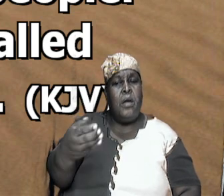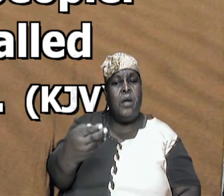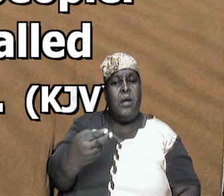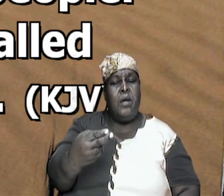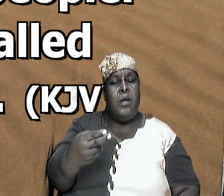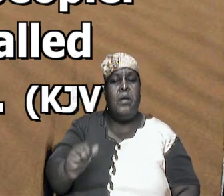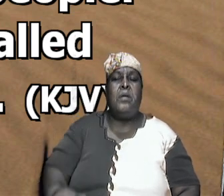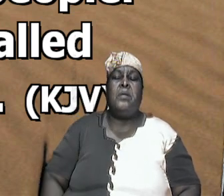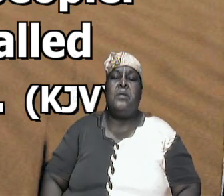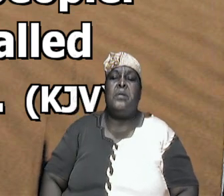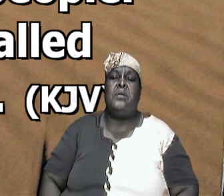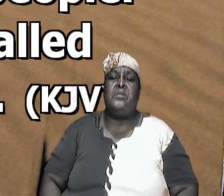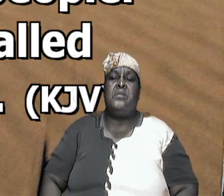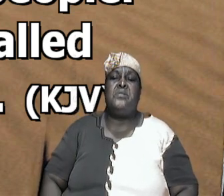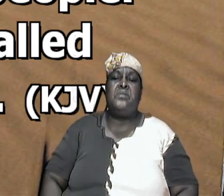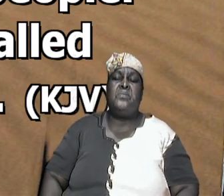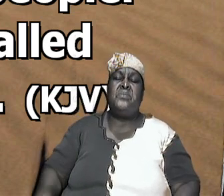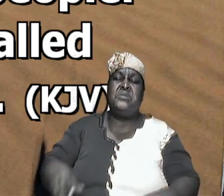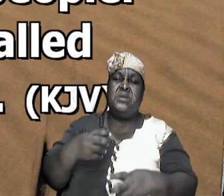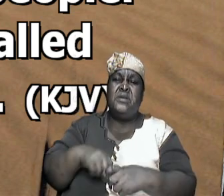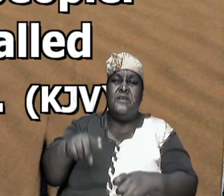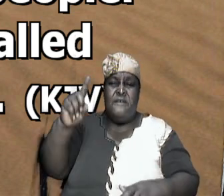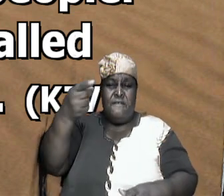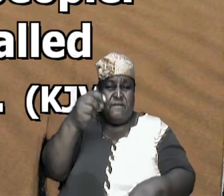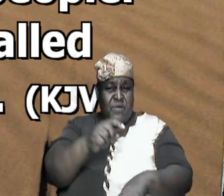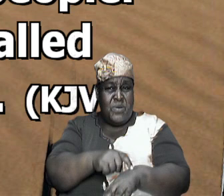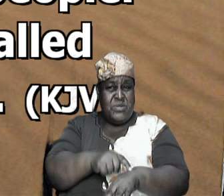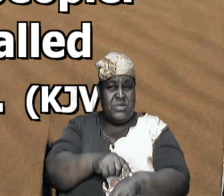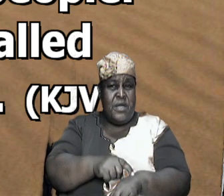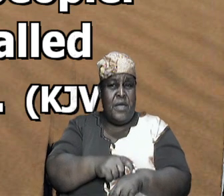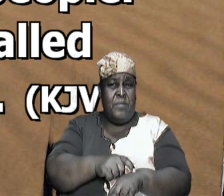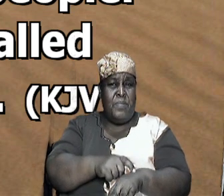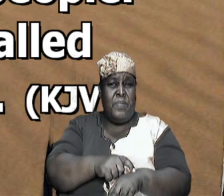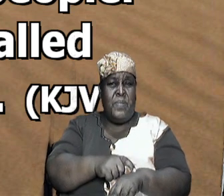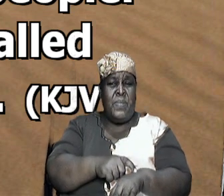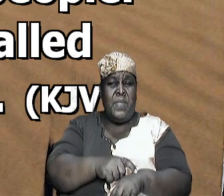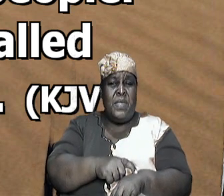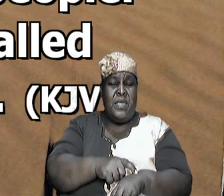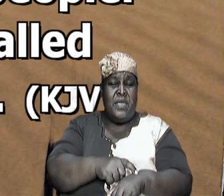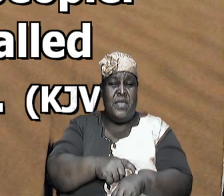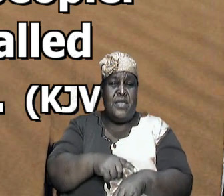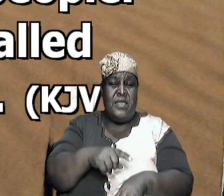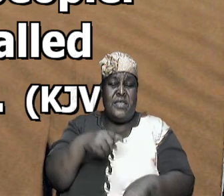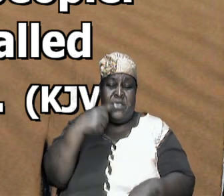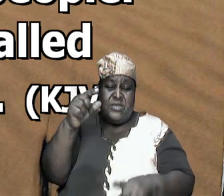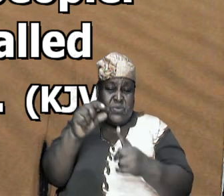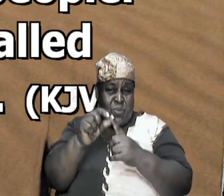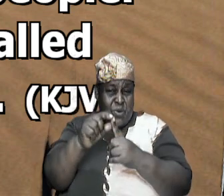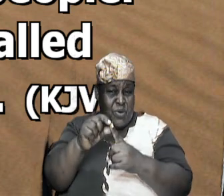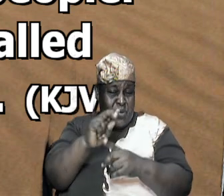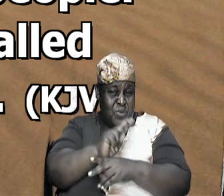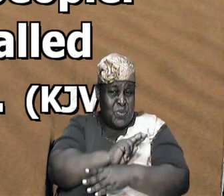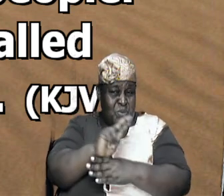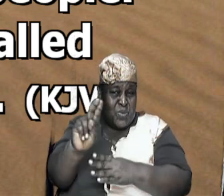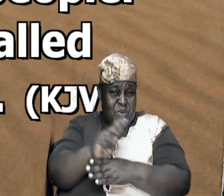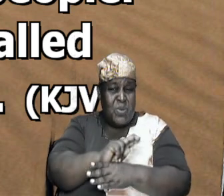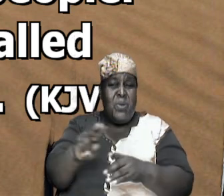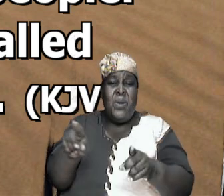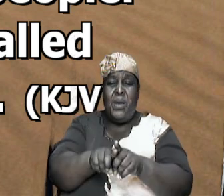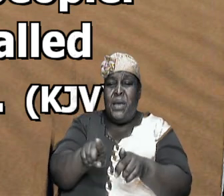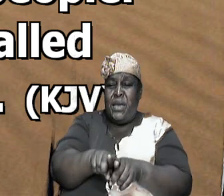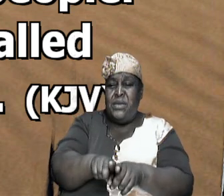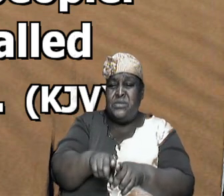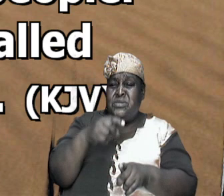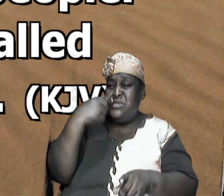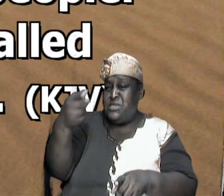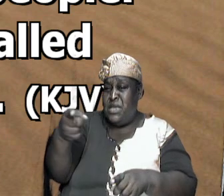this is a momentous occasion. This is the first time that this phrase is being used as a description to